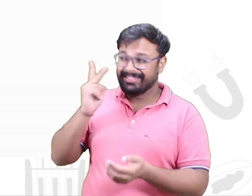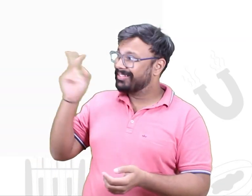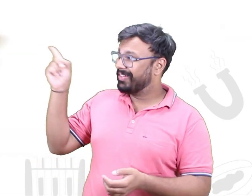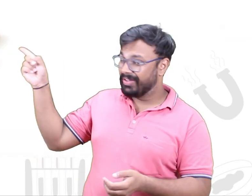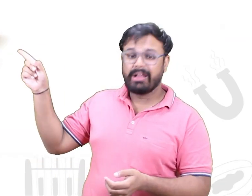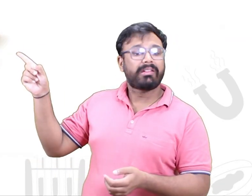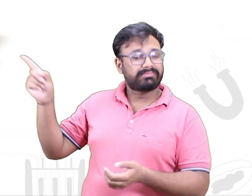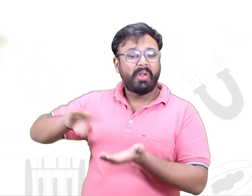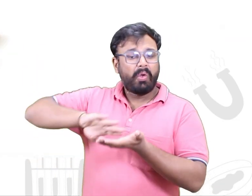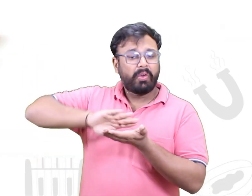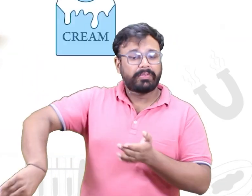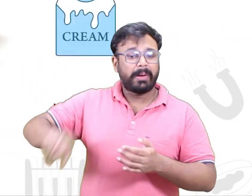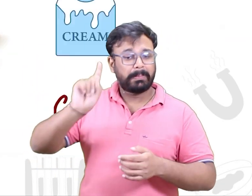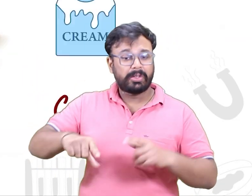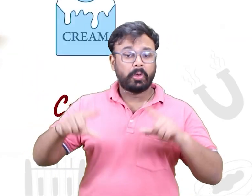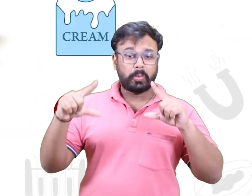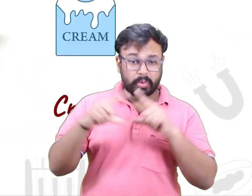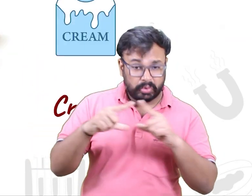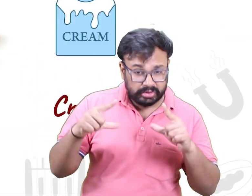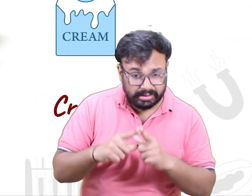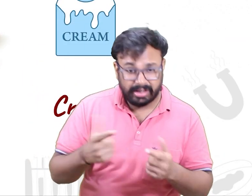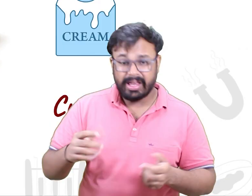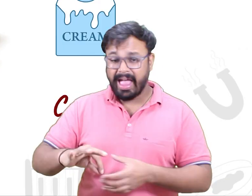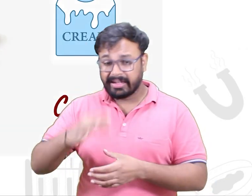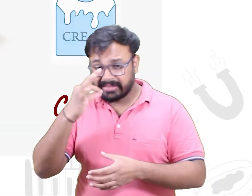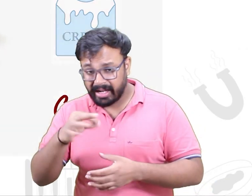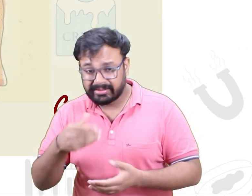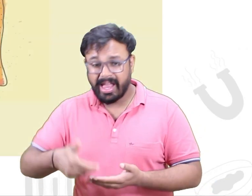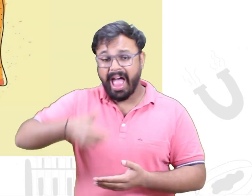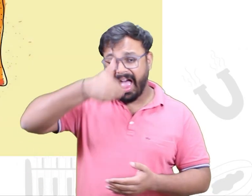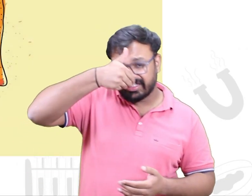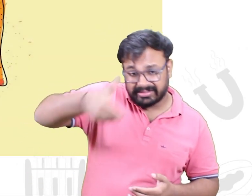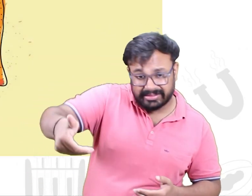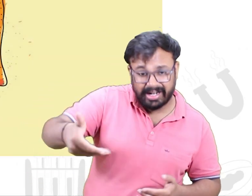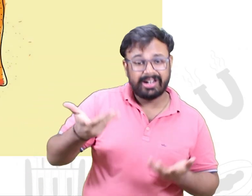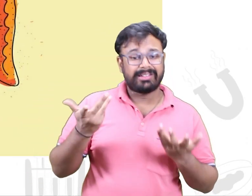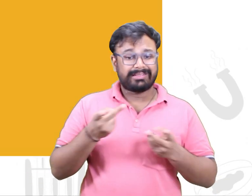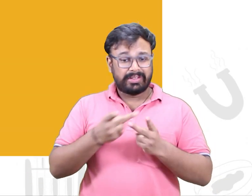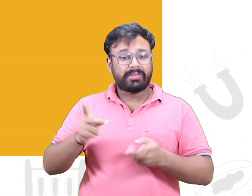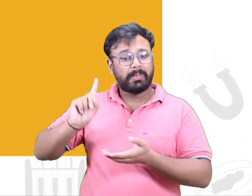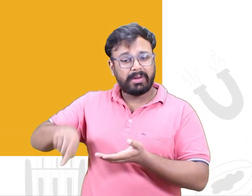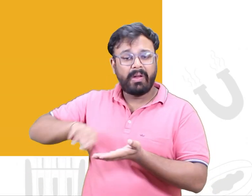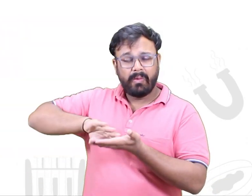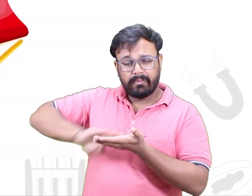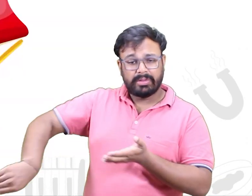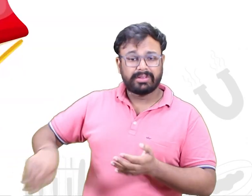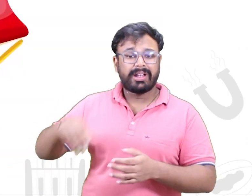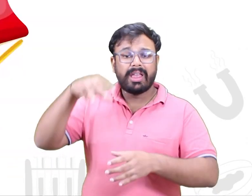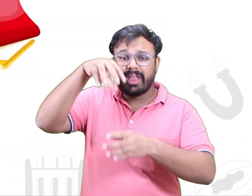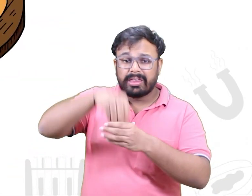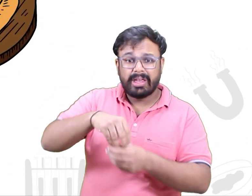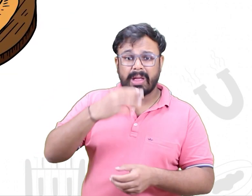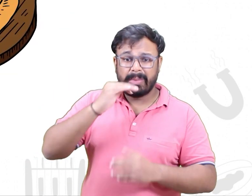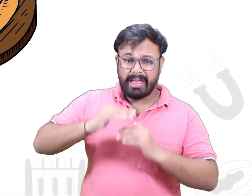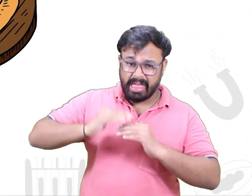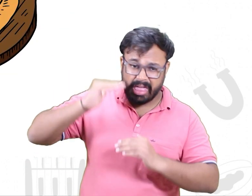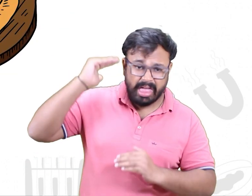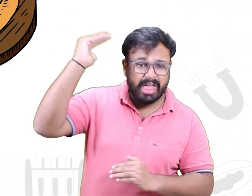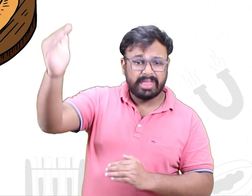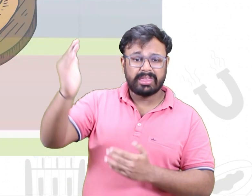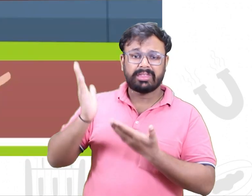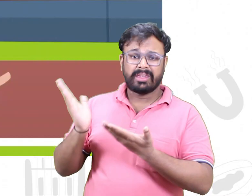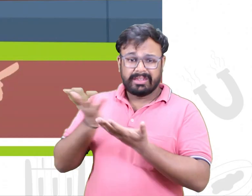of oil, butter or cream in them. For instance, samosas, fritters, French